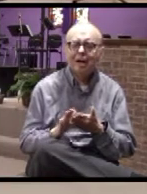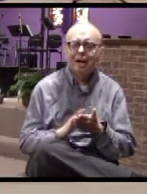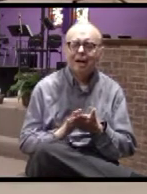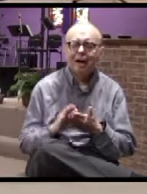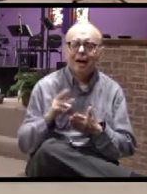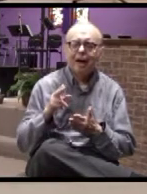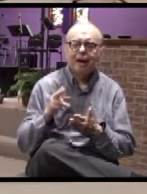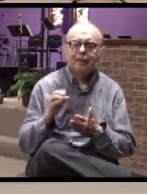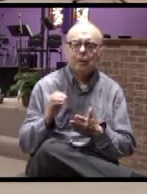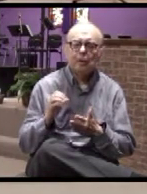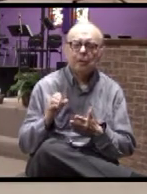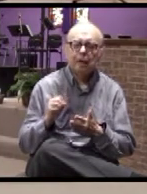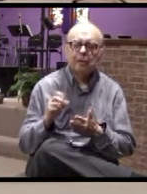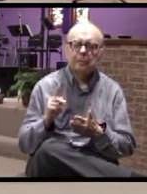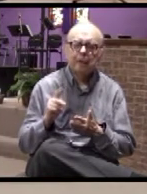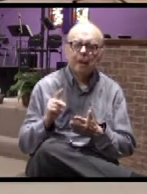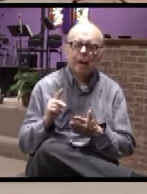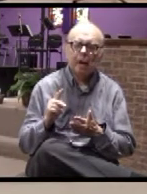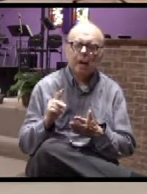Hospitality.